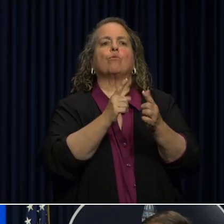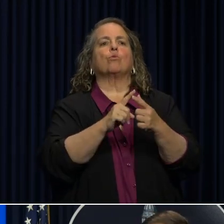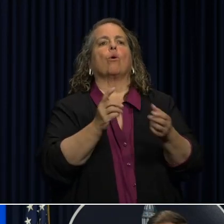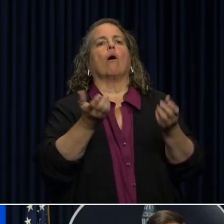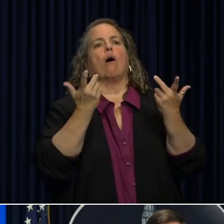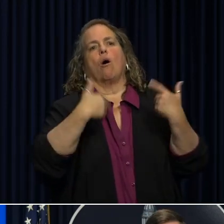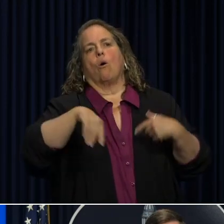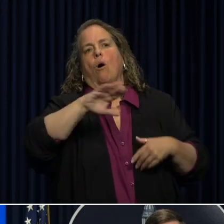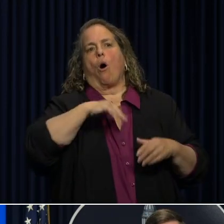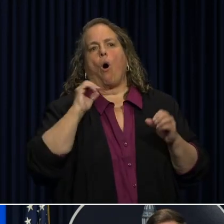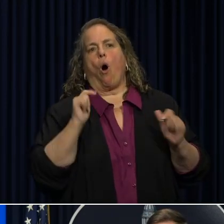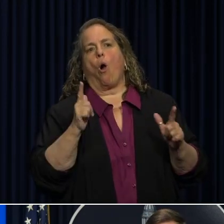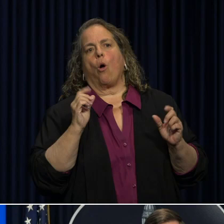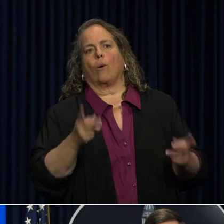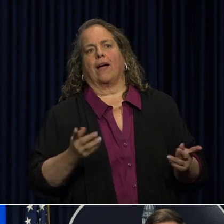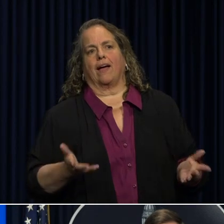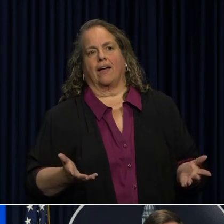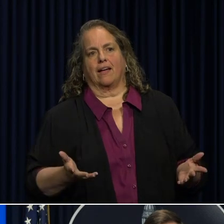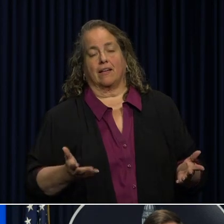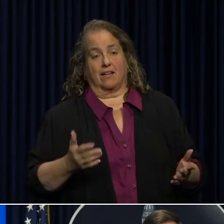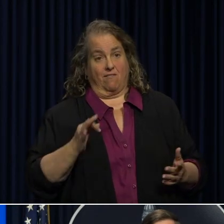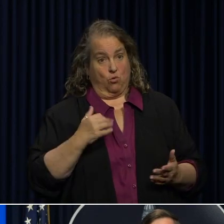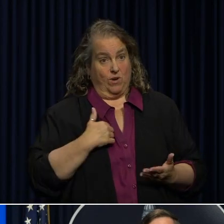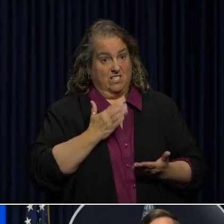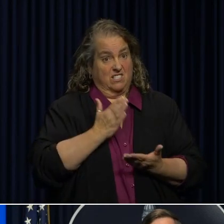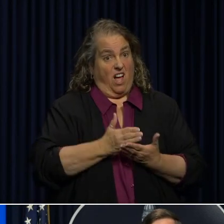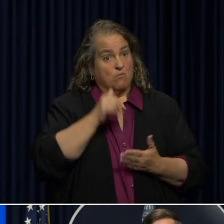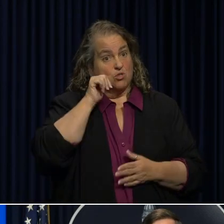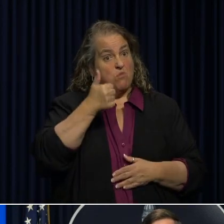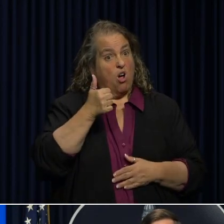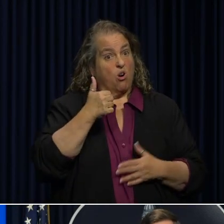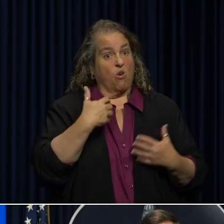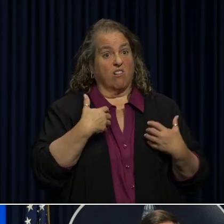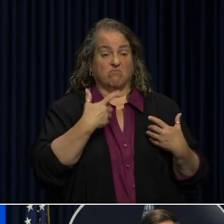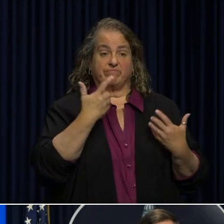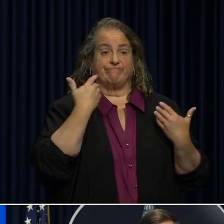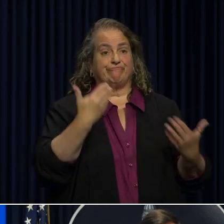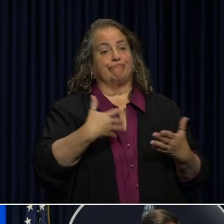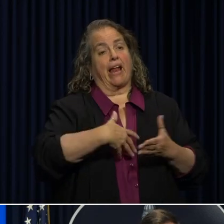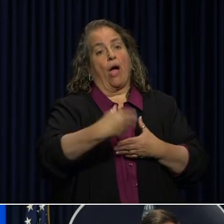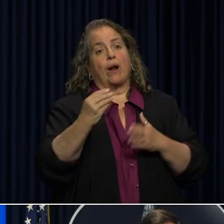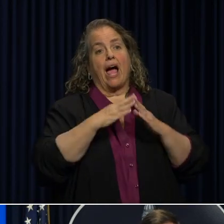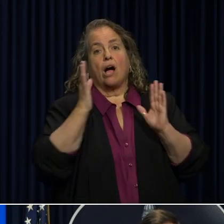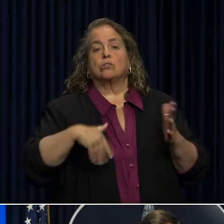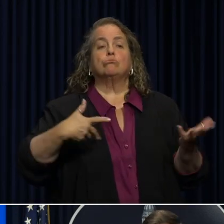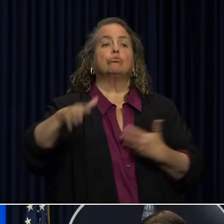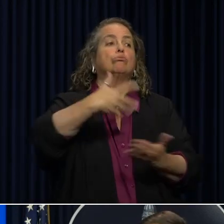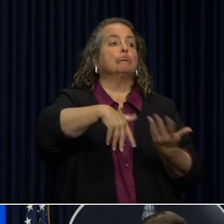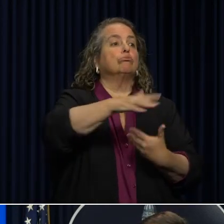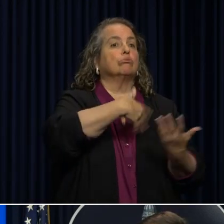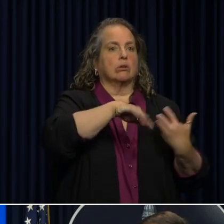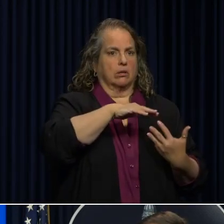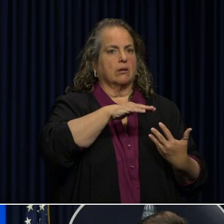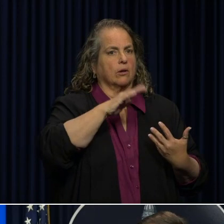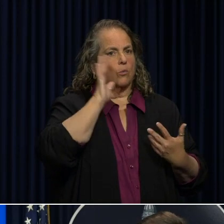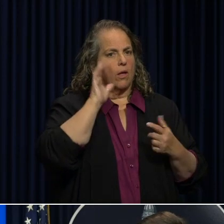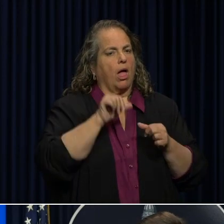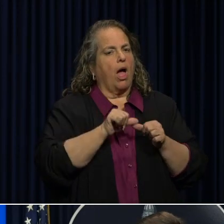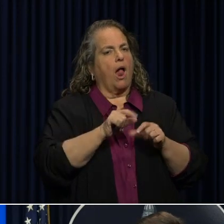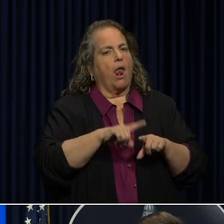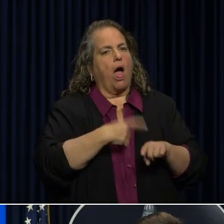if we stop being healthy at home tomorrow, we would be going through this a lot longer than if we are willing to keep it